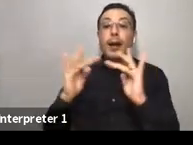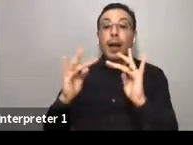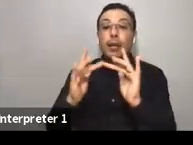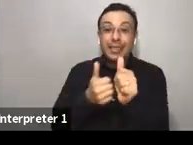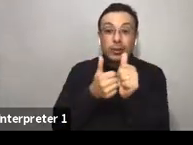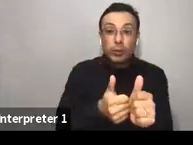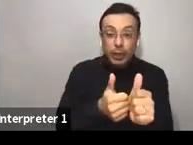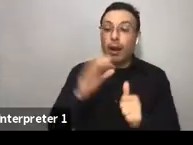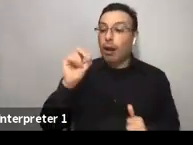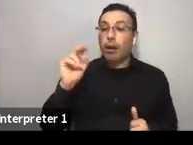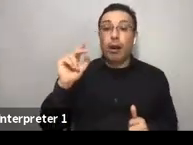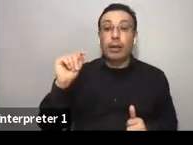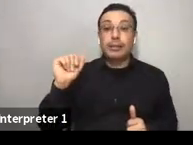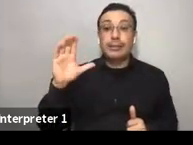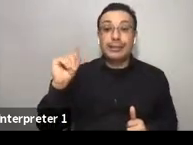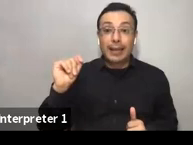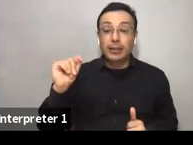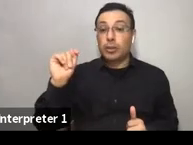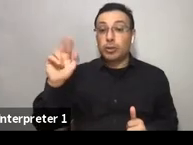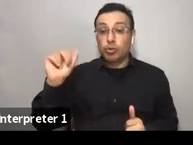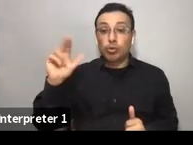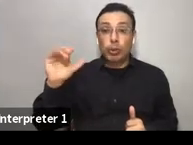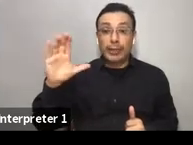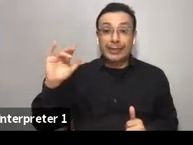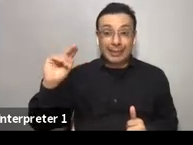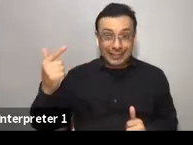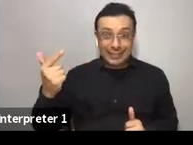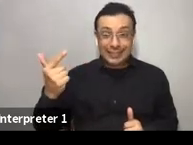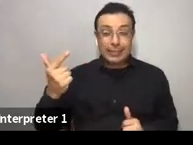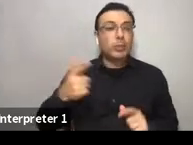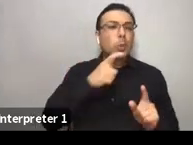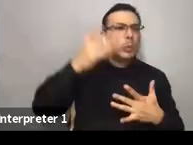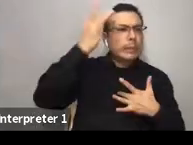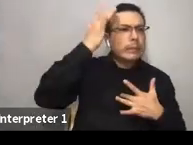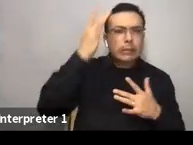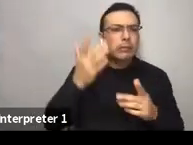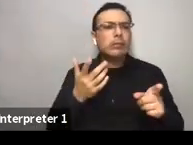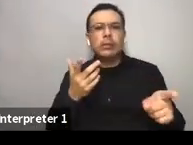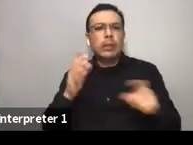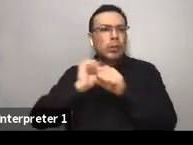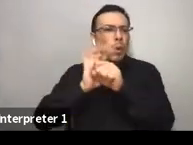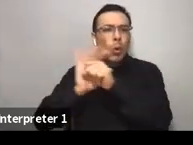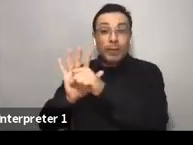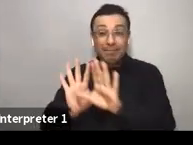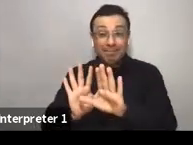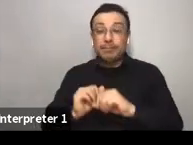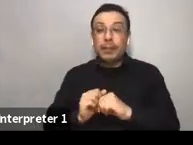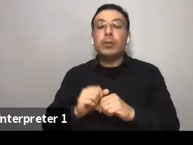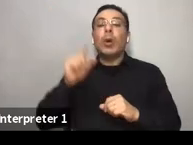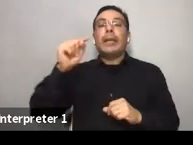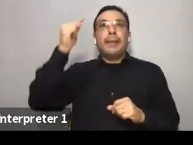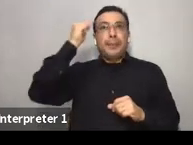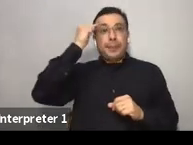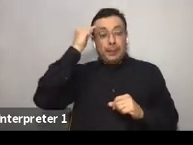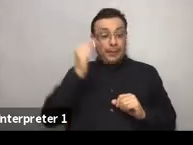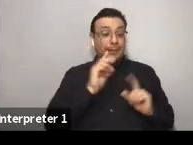pandemic. We need to think about confidentiality within all of these contexts, right? How it all plays out.